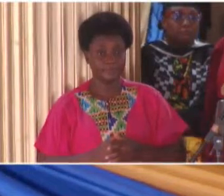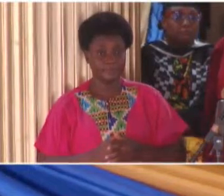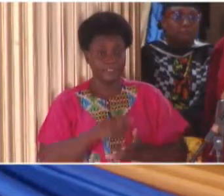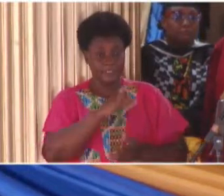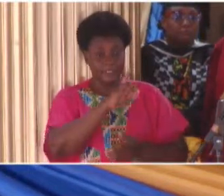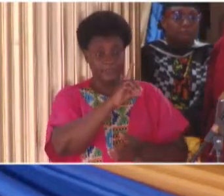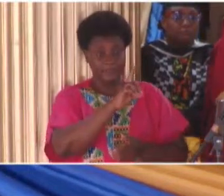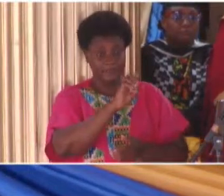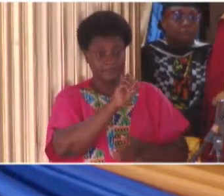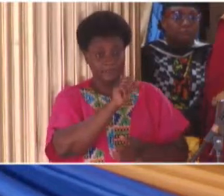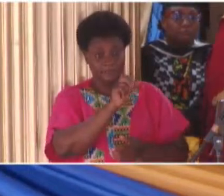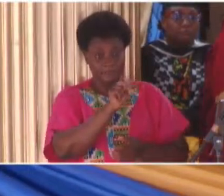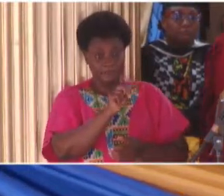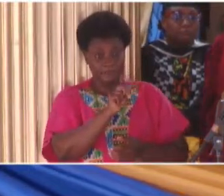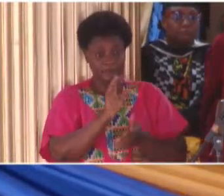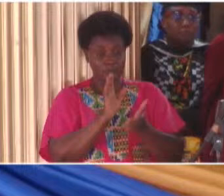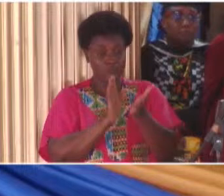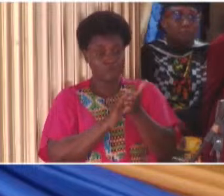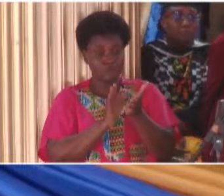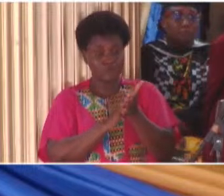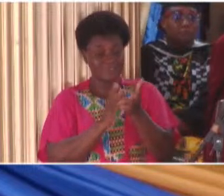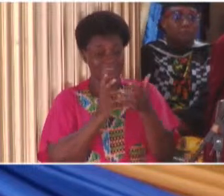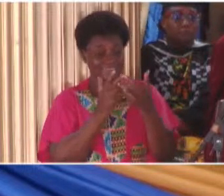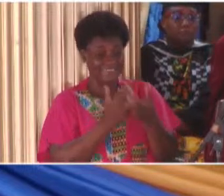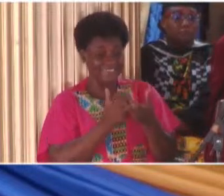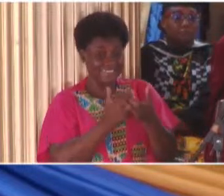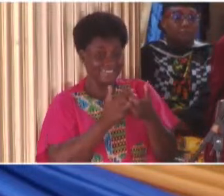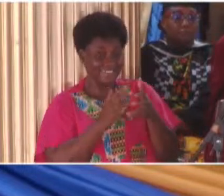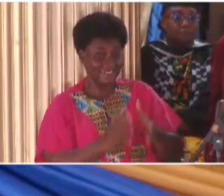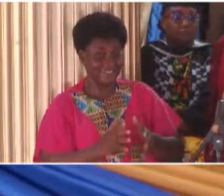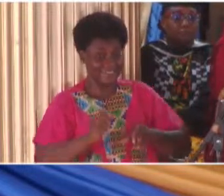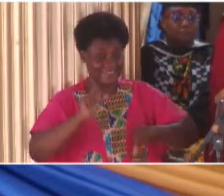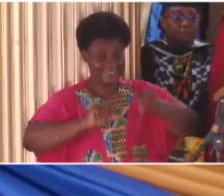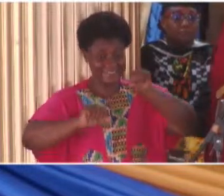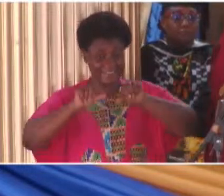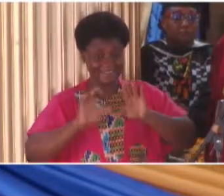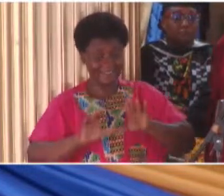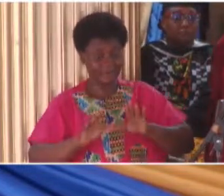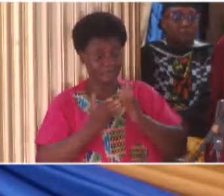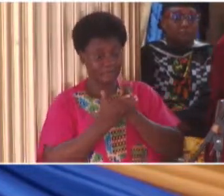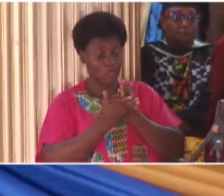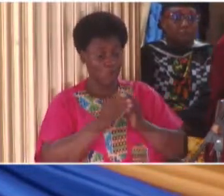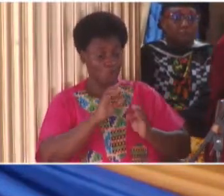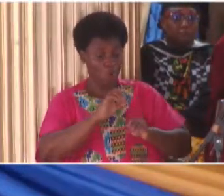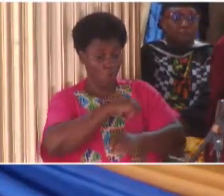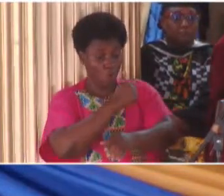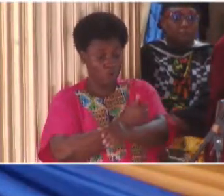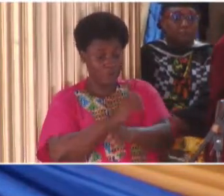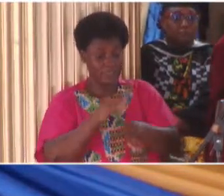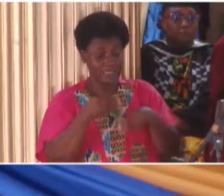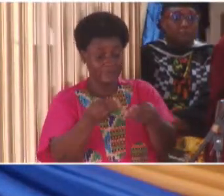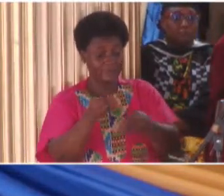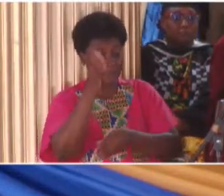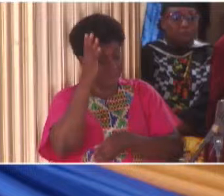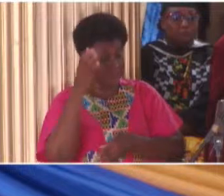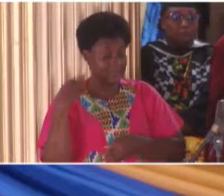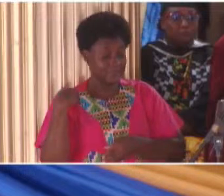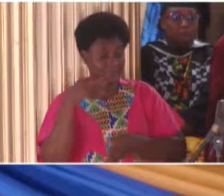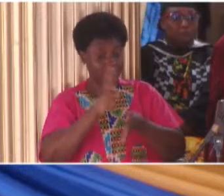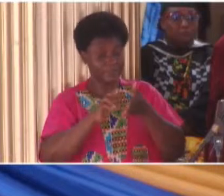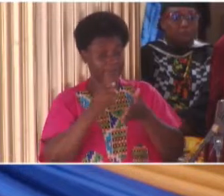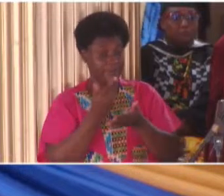Dean, School of Engineering Sciences, by the authority vested in the Chancellor of the University of